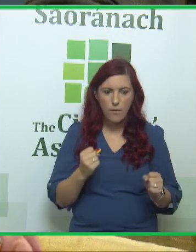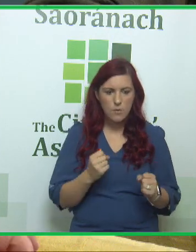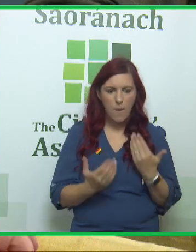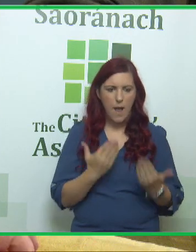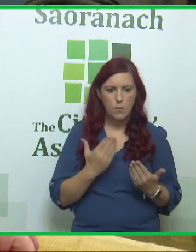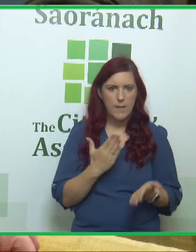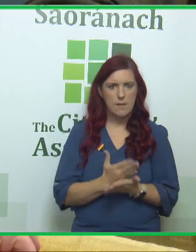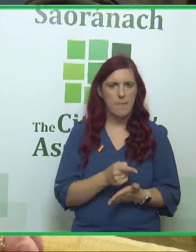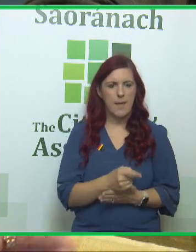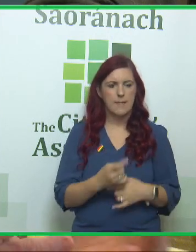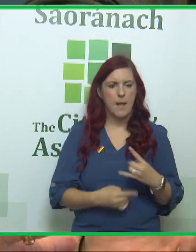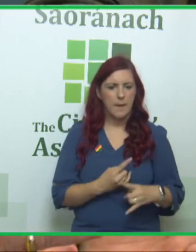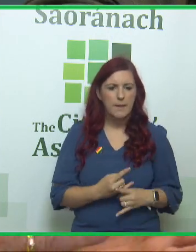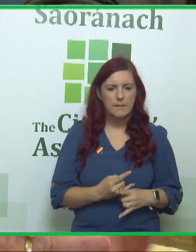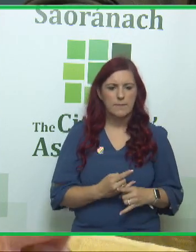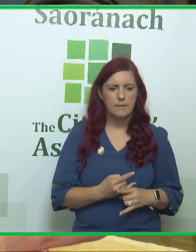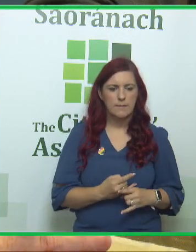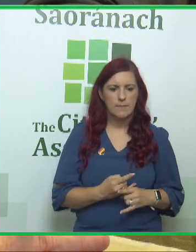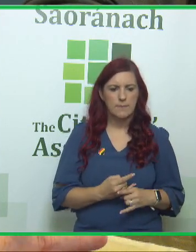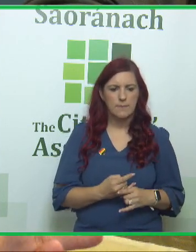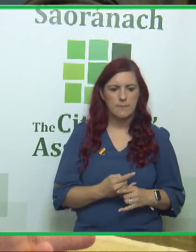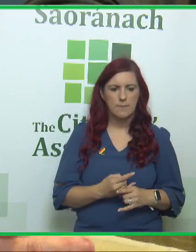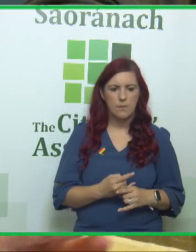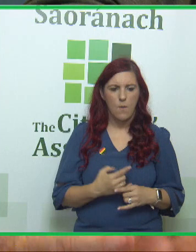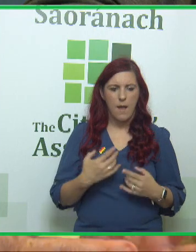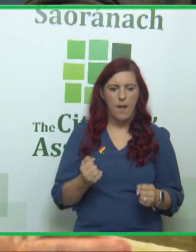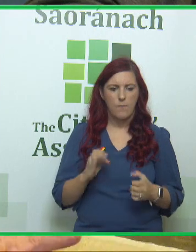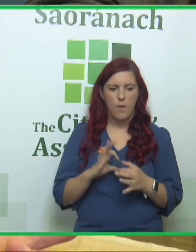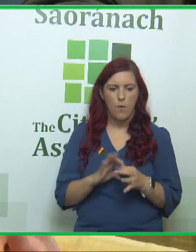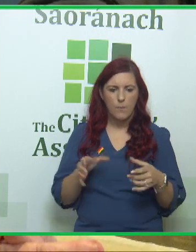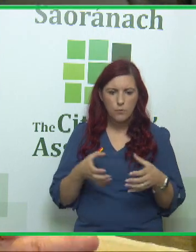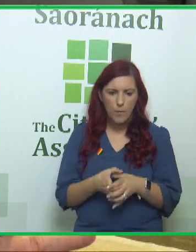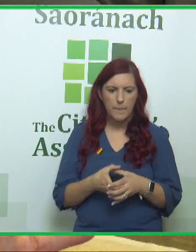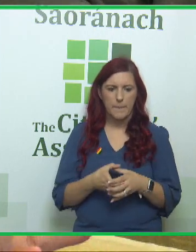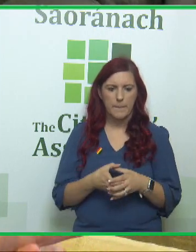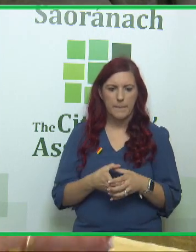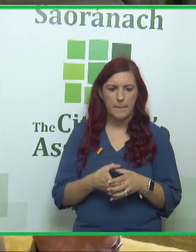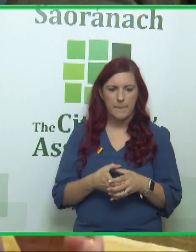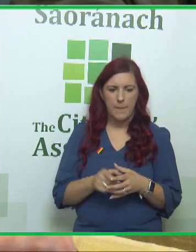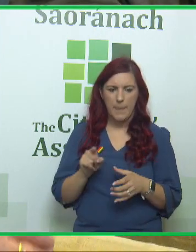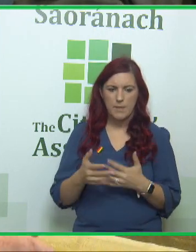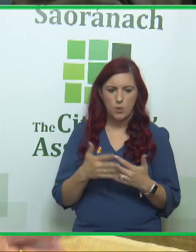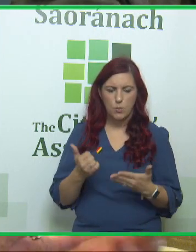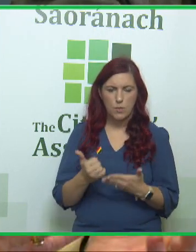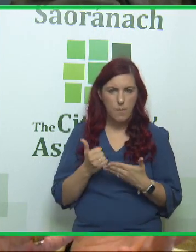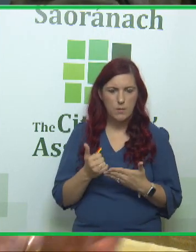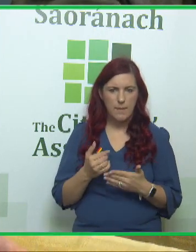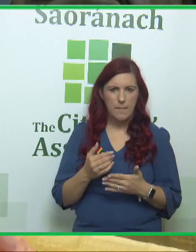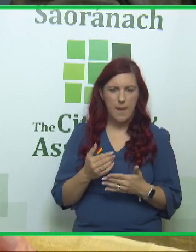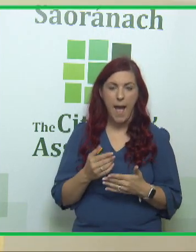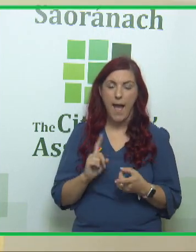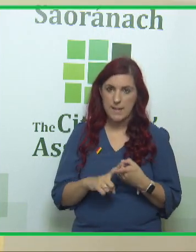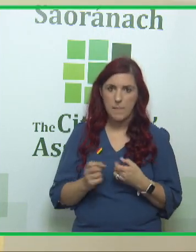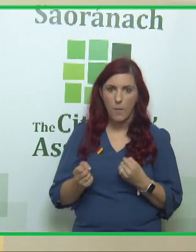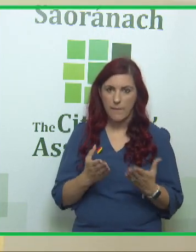And I have a home group, I save that group, that's a huge part. Now it's like giving back.